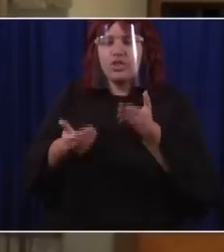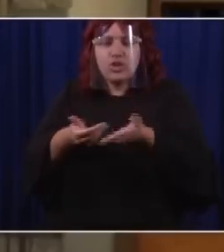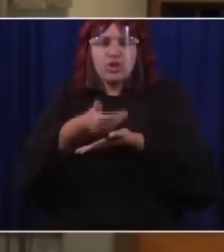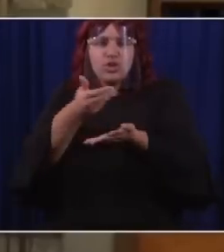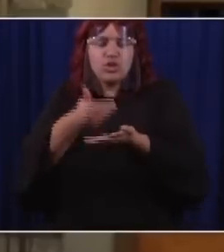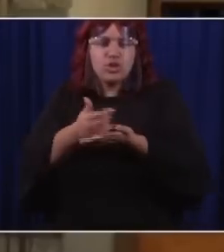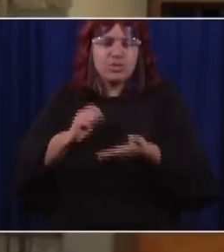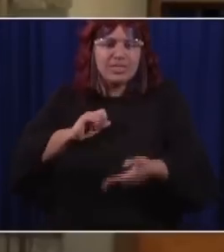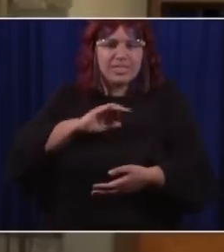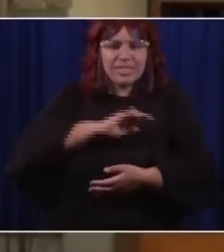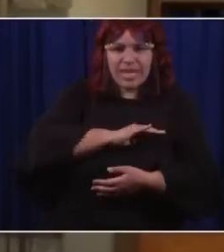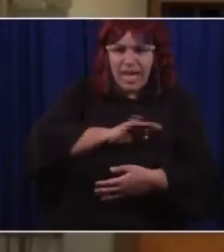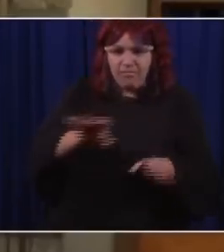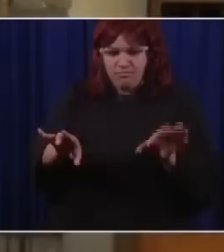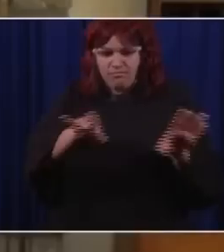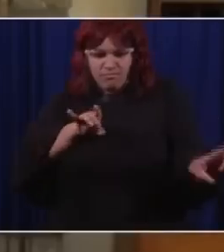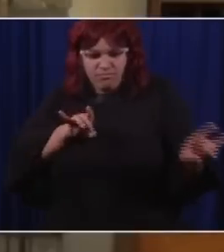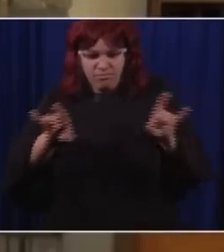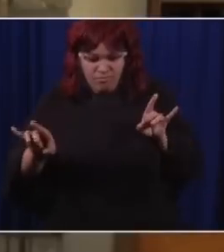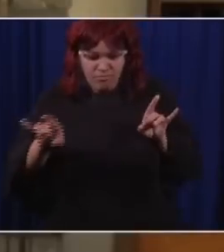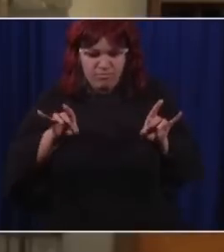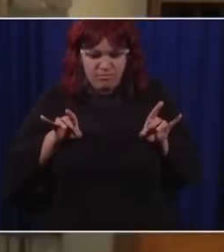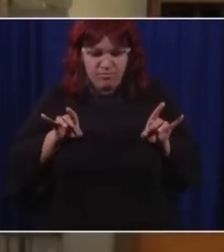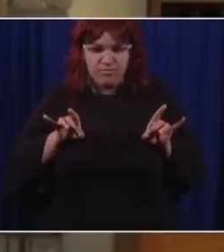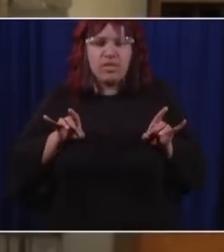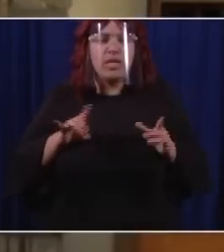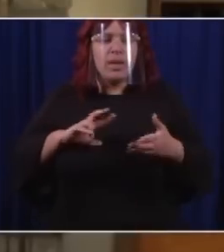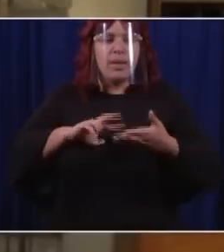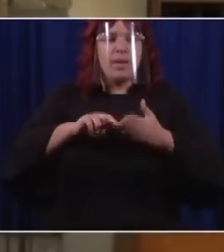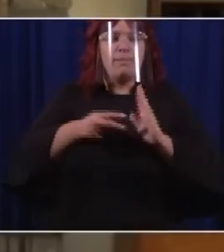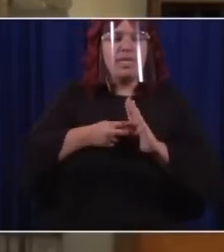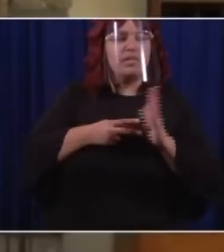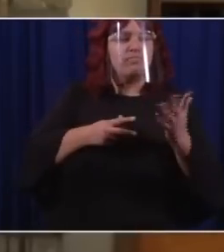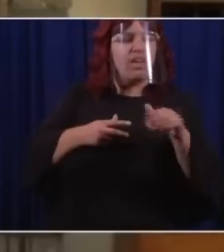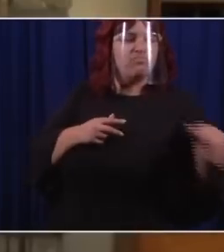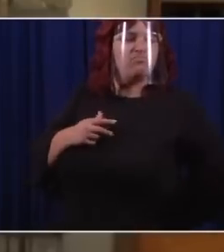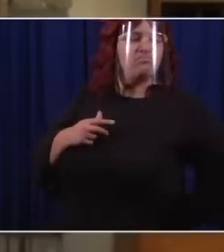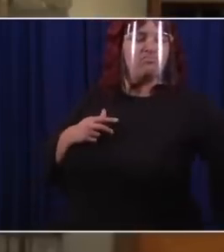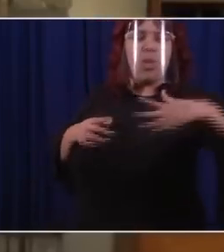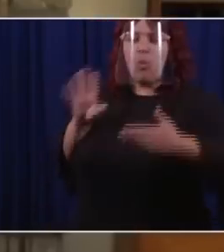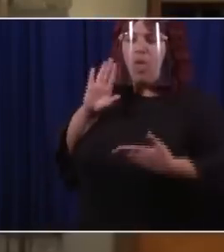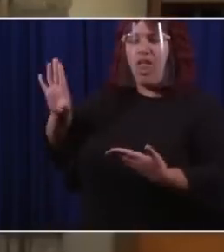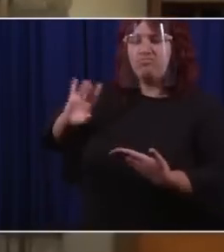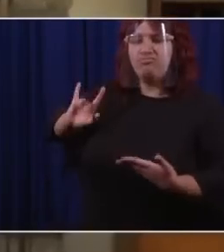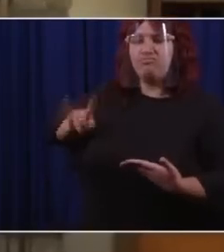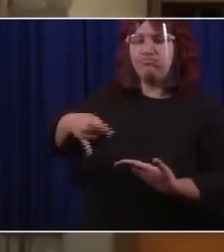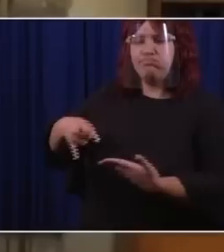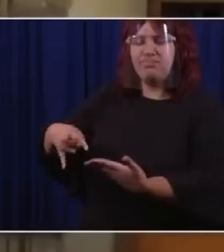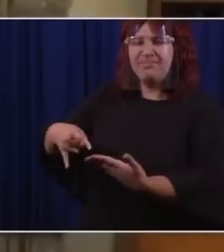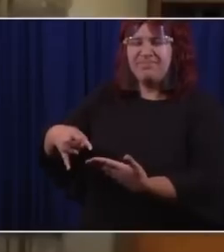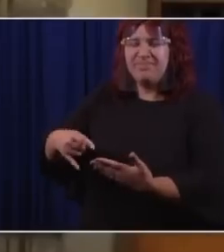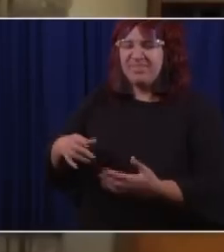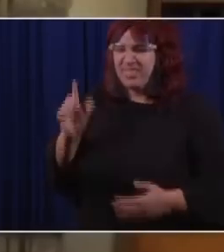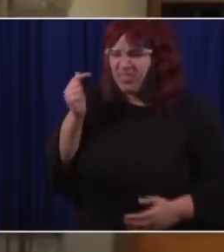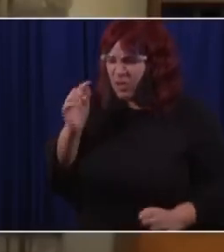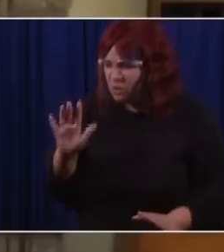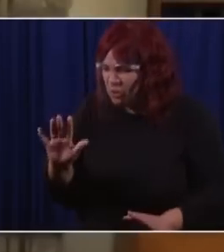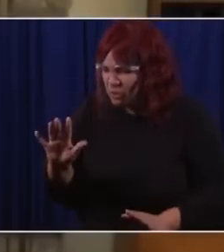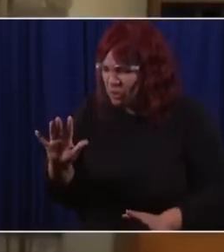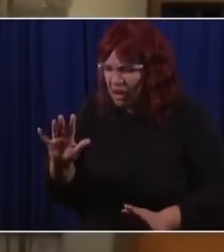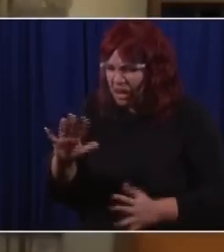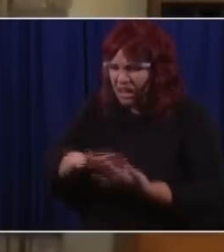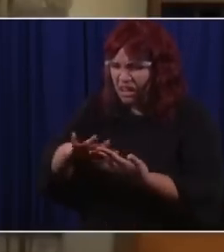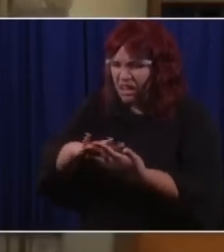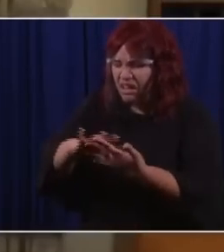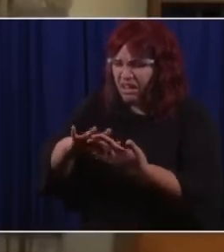same kind of criticism that Dr. Atkins did? Thank you. Yeah, you're breaking up. I think the question, and